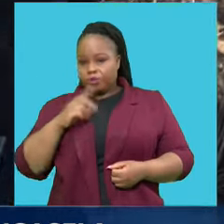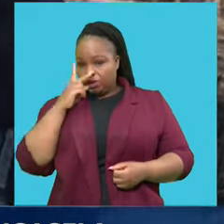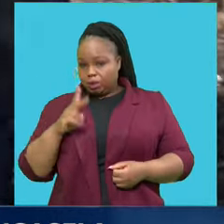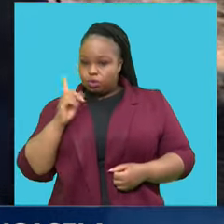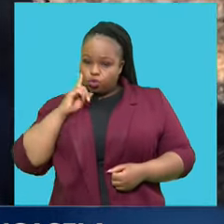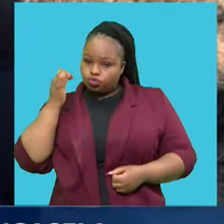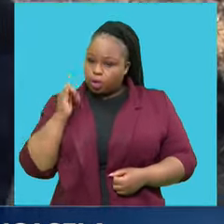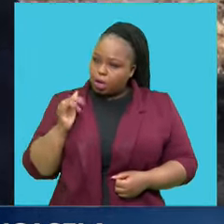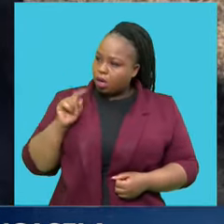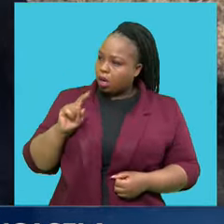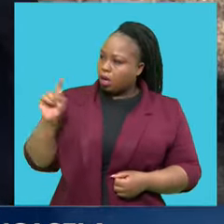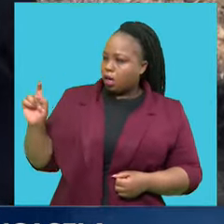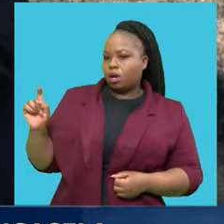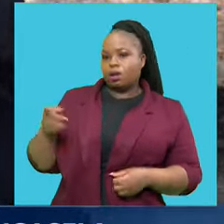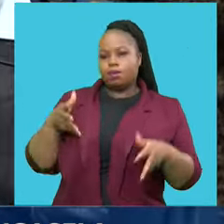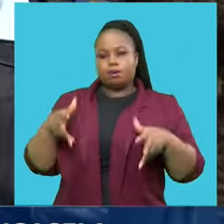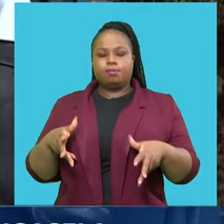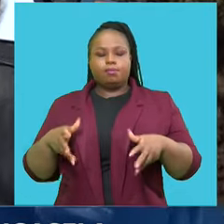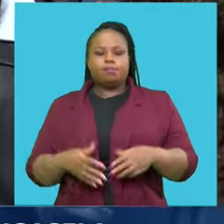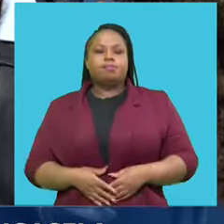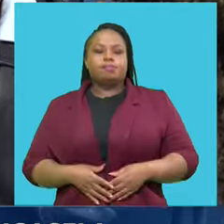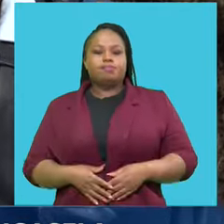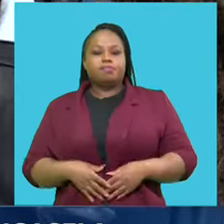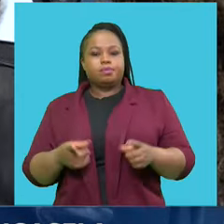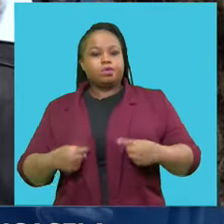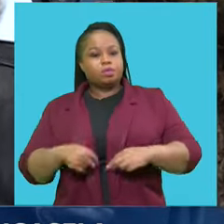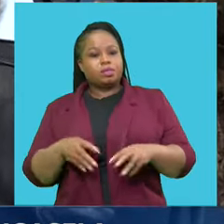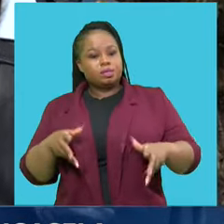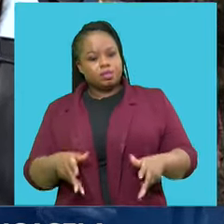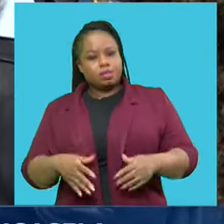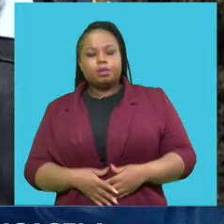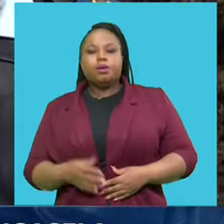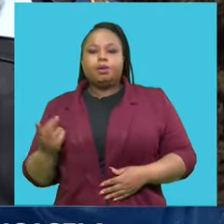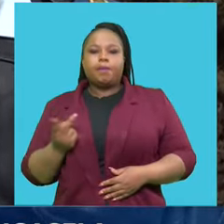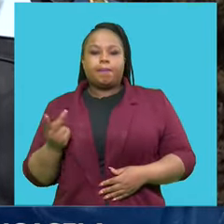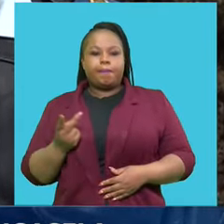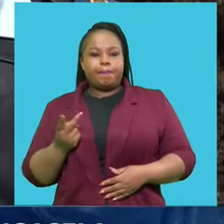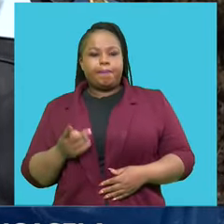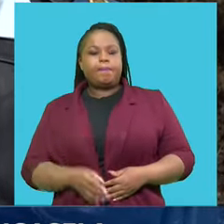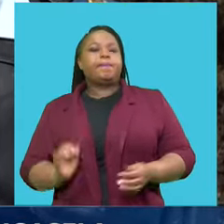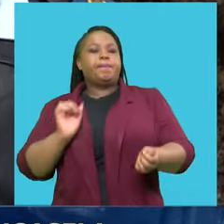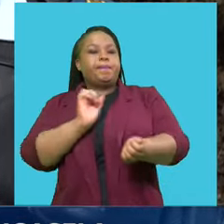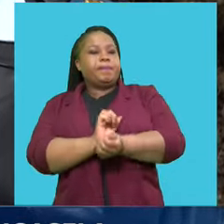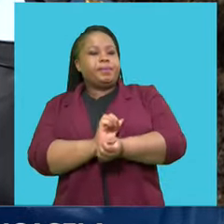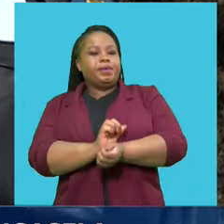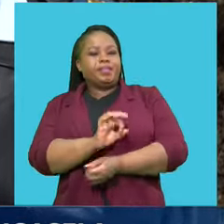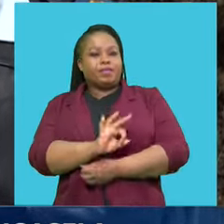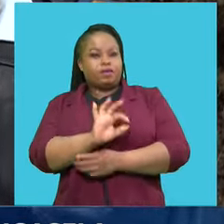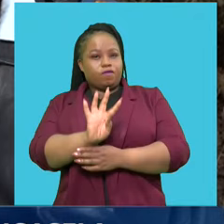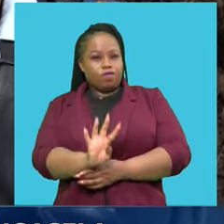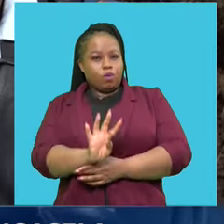on the spot. Here where we are, we managed to arrest